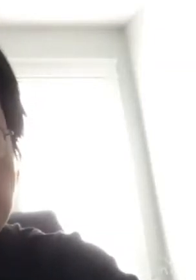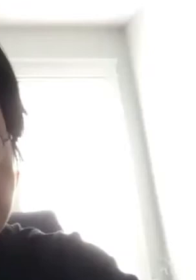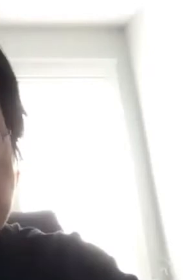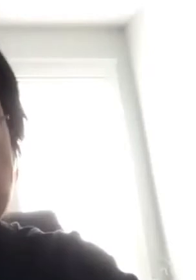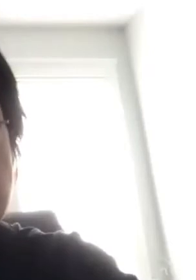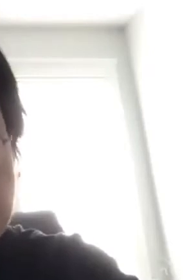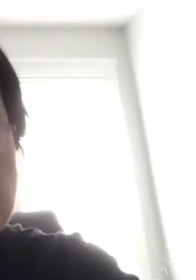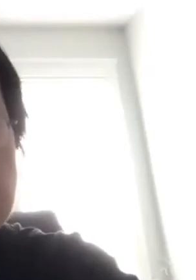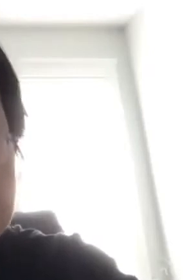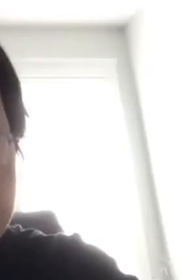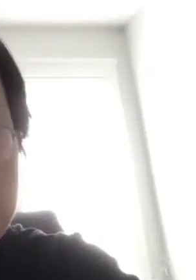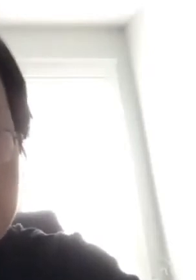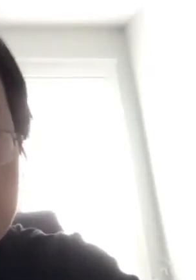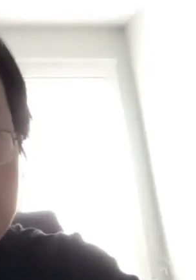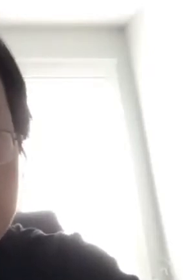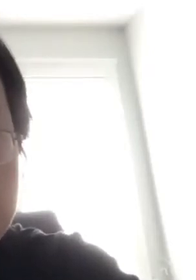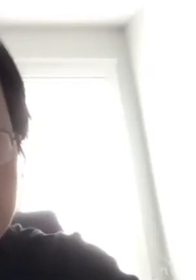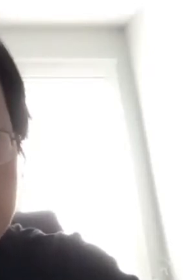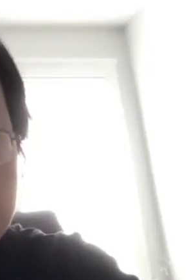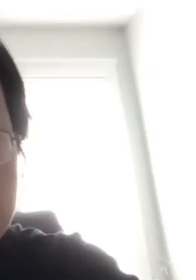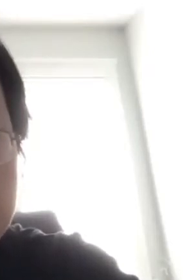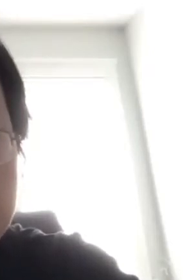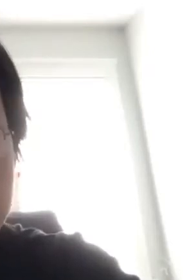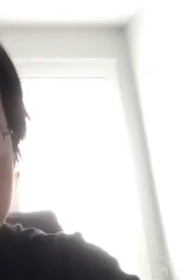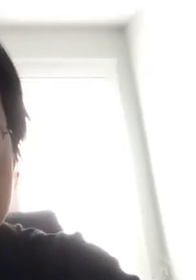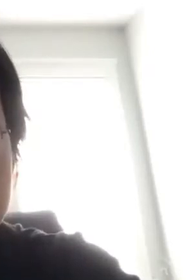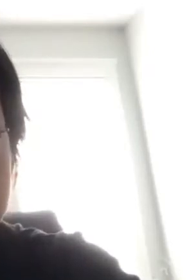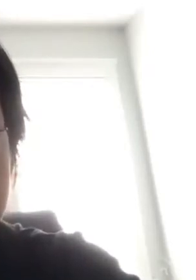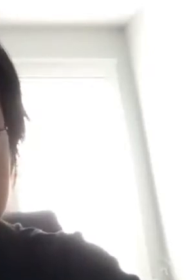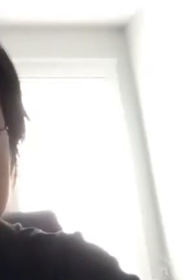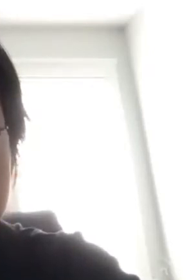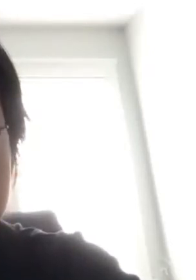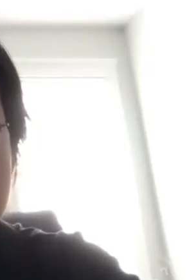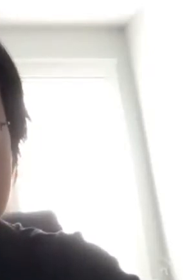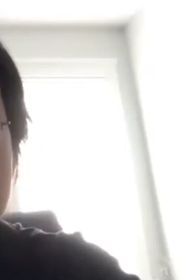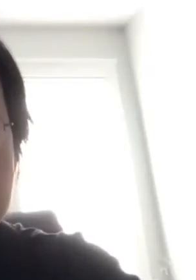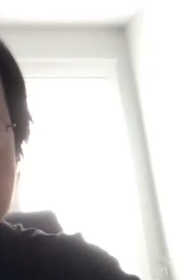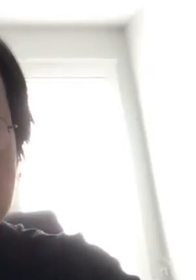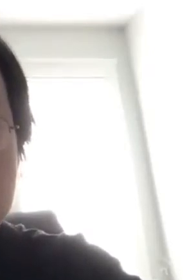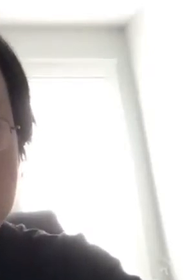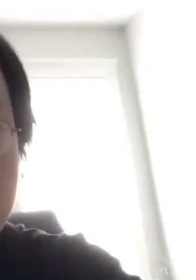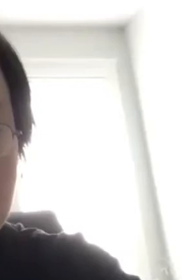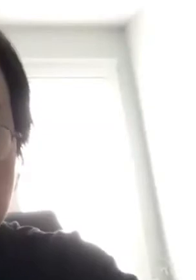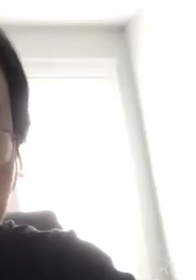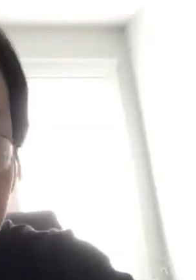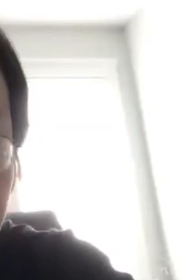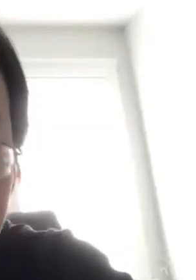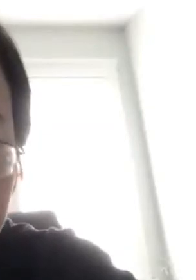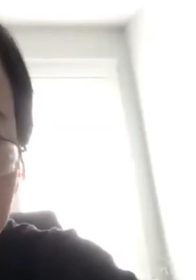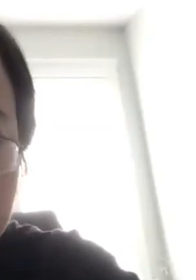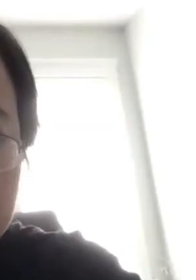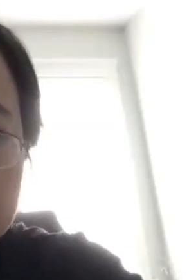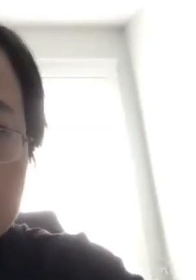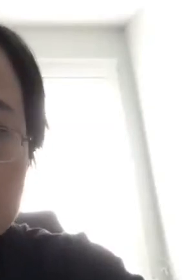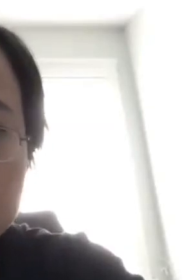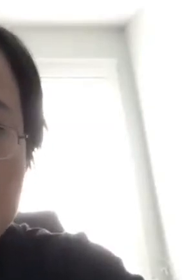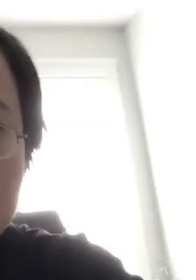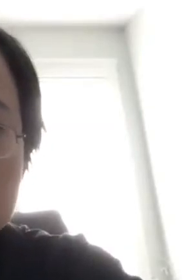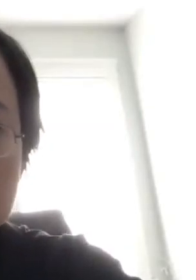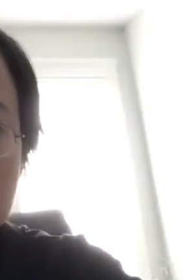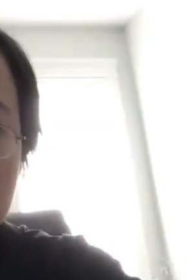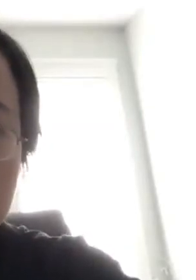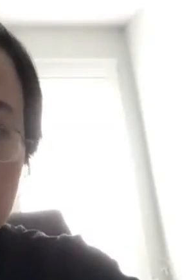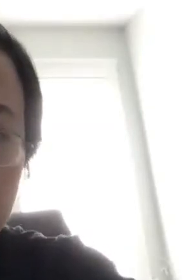theory versus classical Roche theory? Oh, classical Roche. Well, the